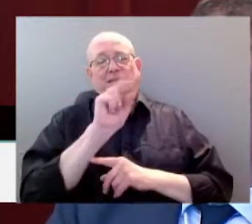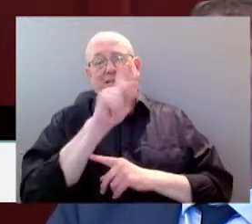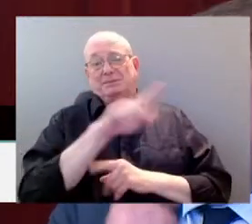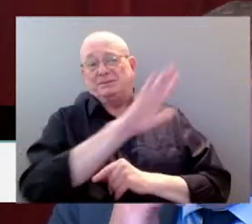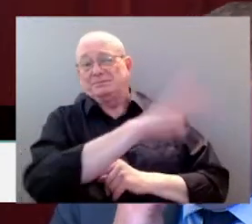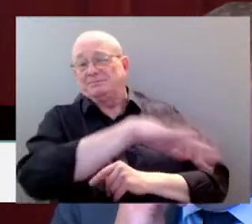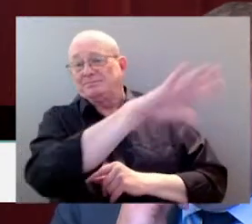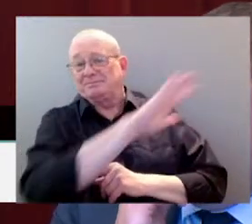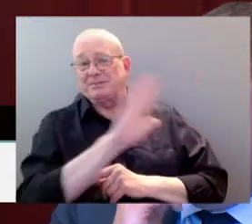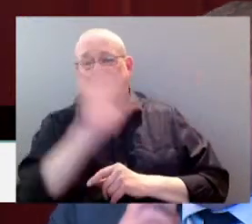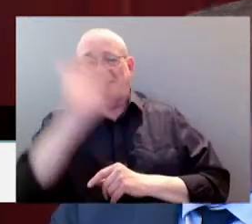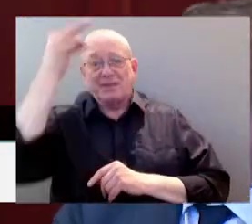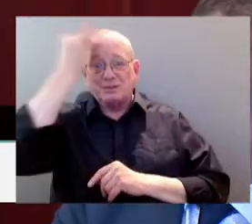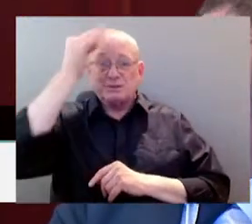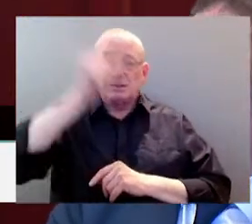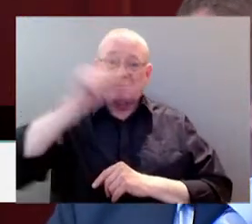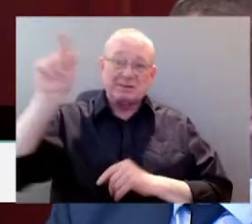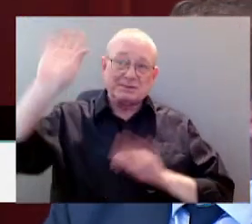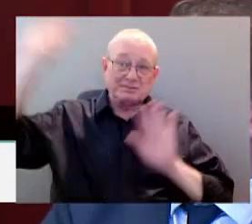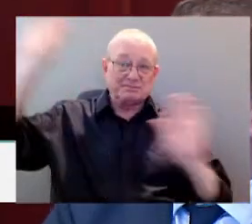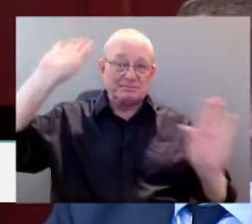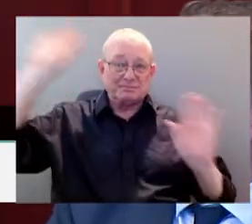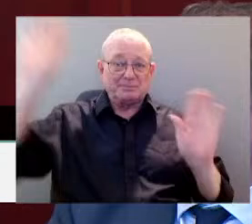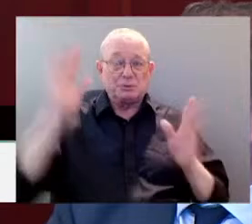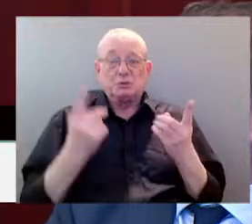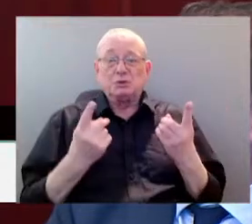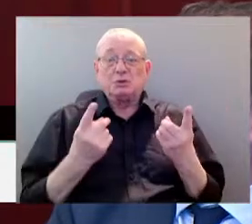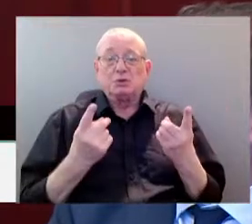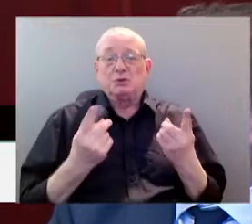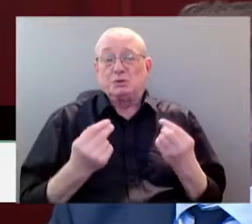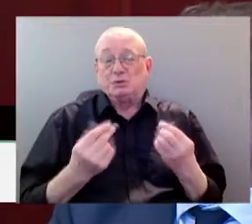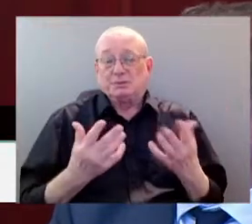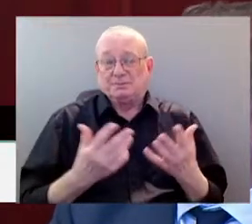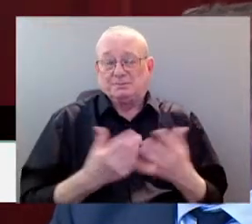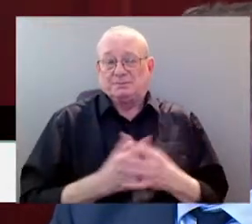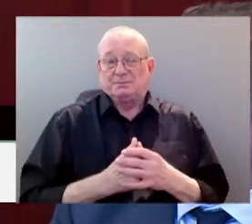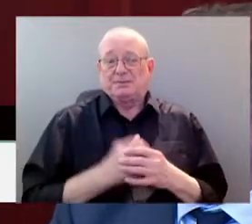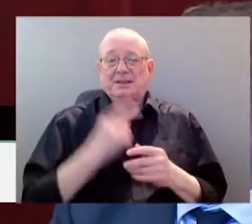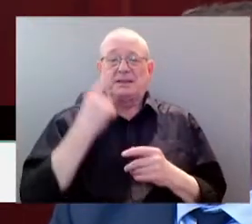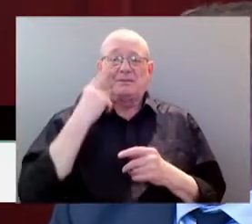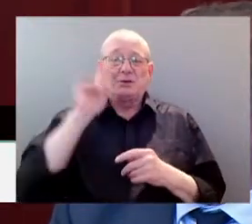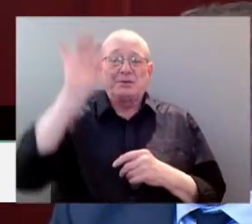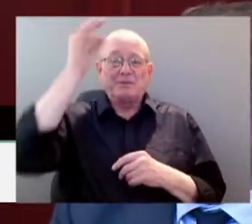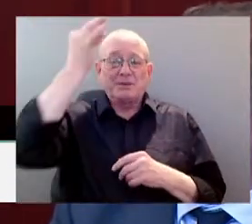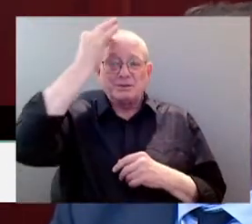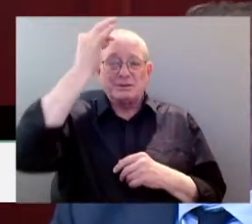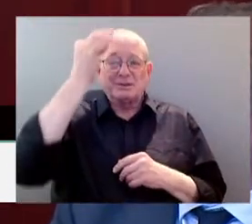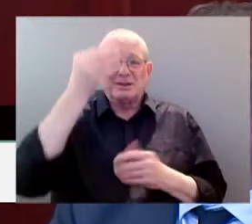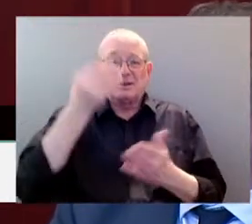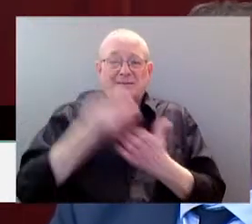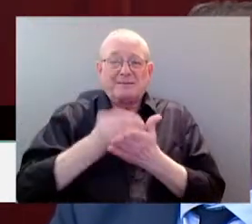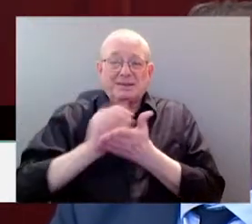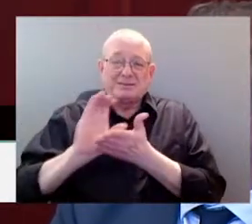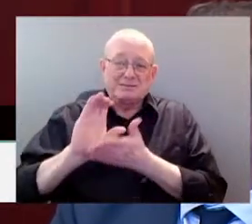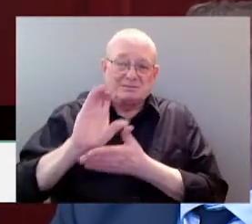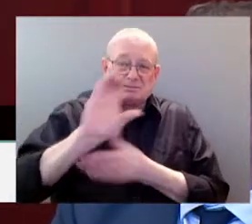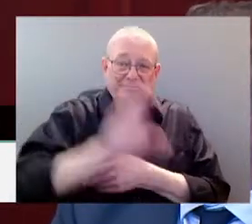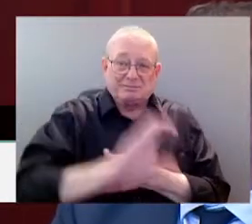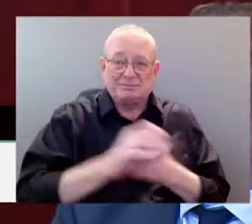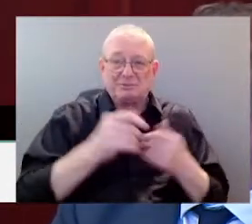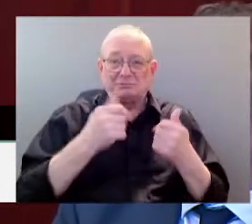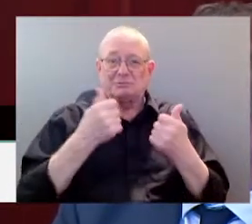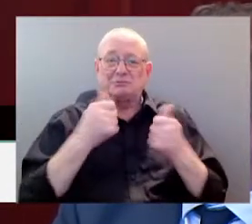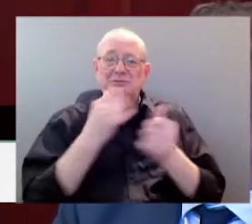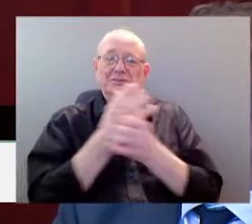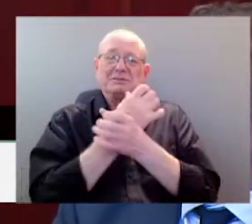their response to addictions with federally funded so-called safe Supply programs and given that this back W approach is nothing